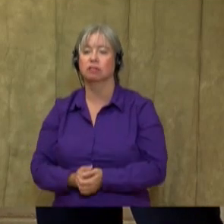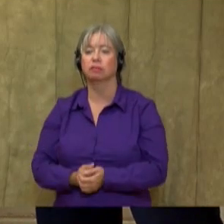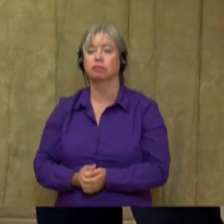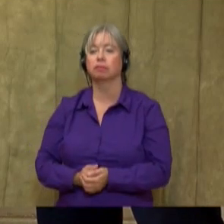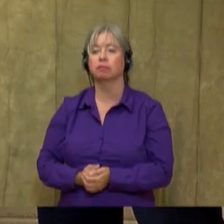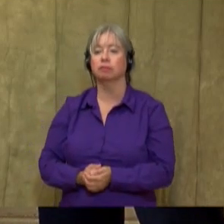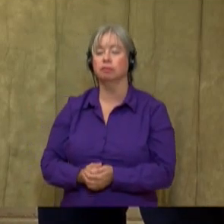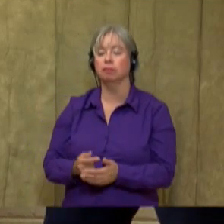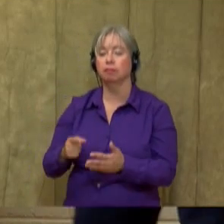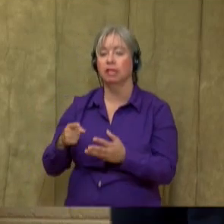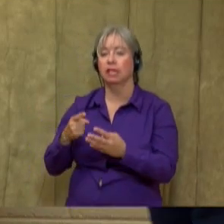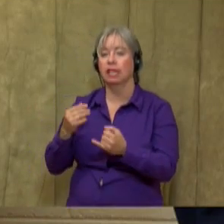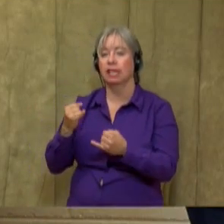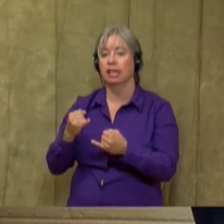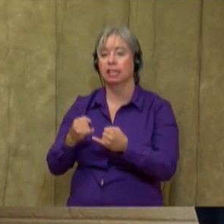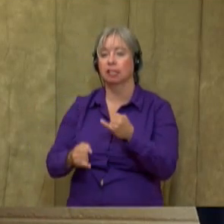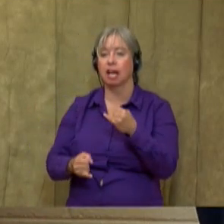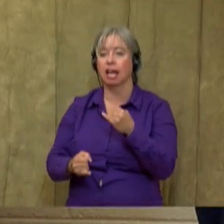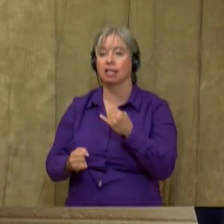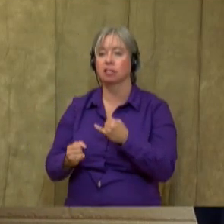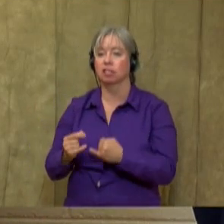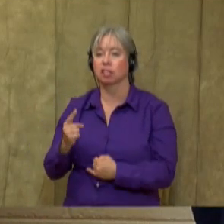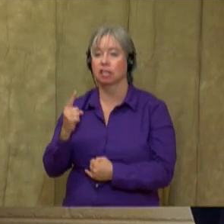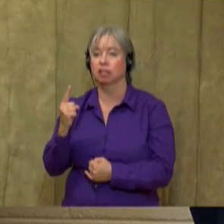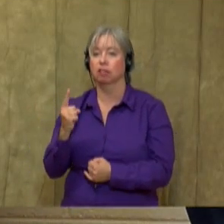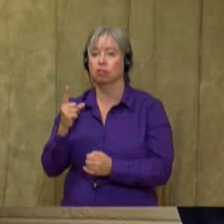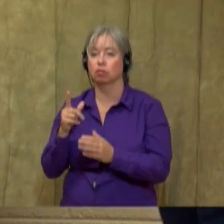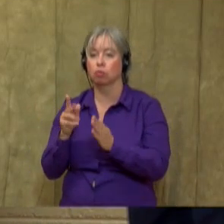inner cube, and there's only 1 of those.